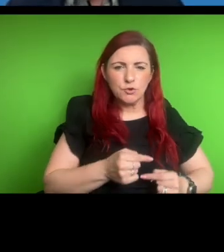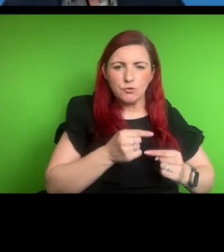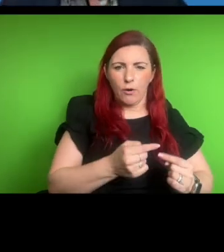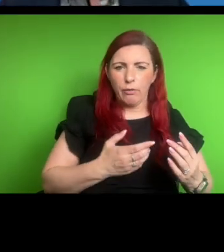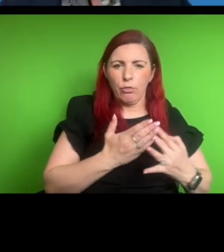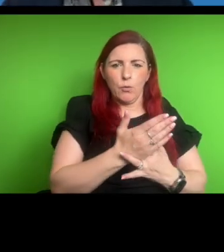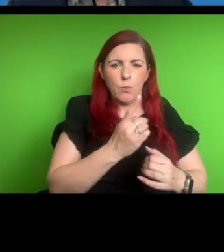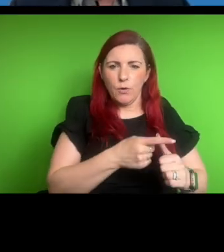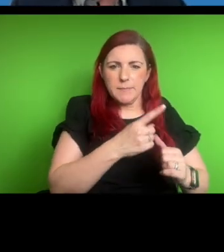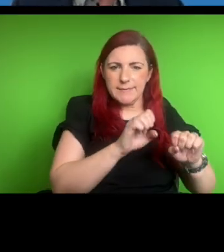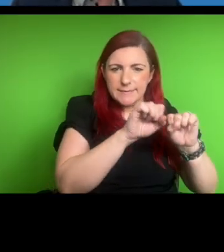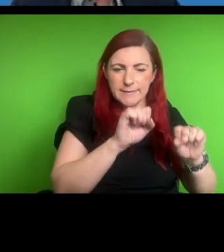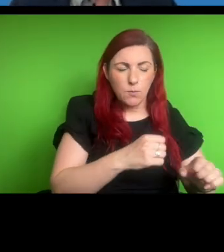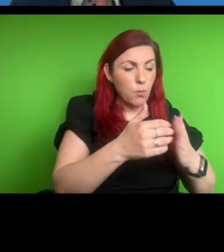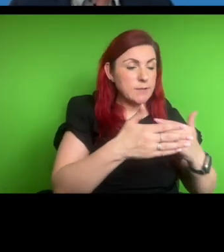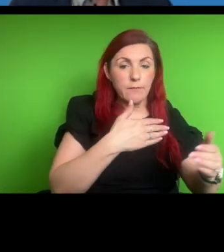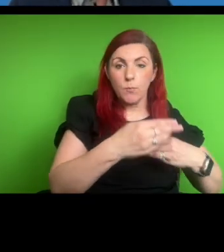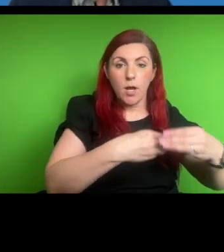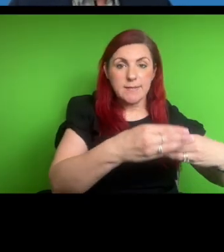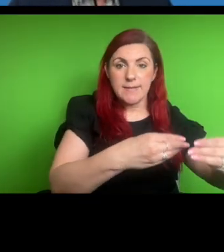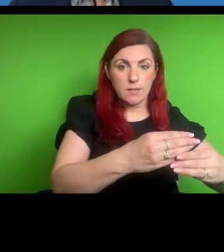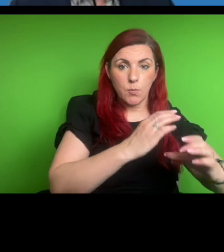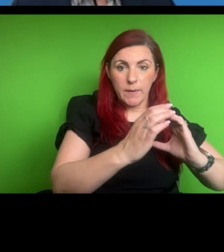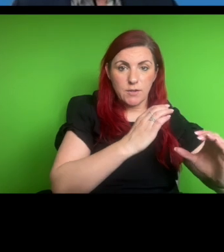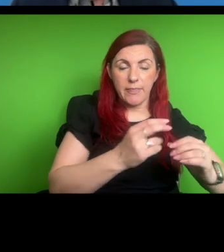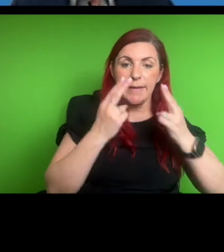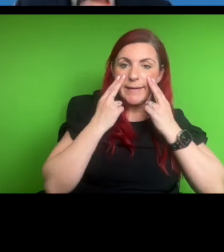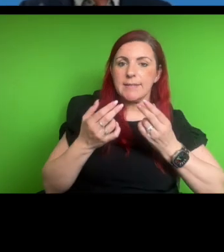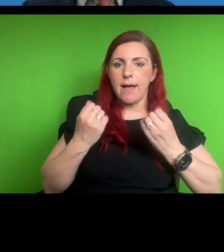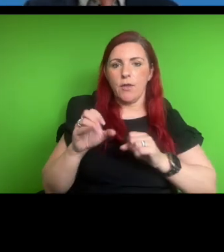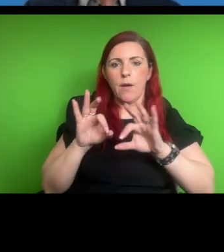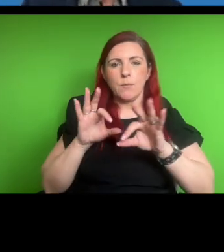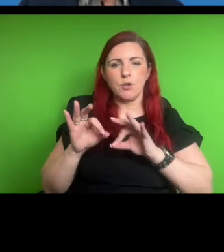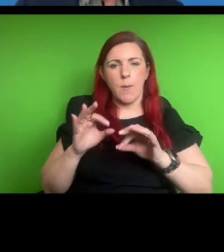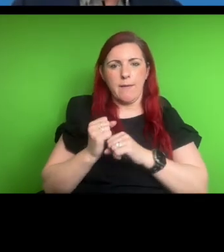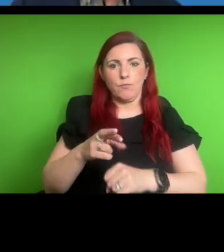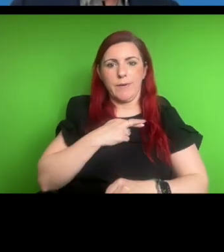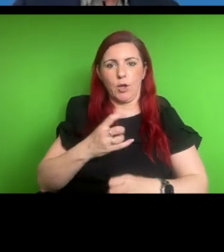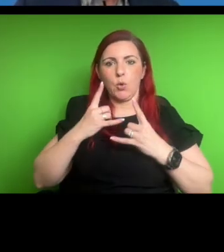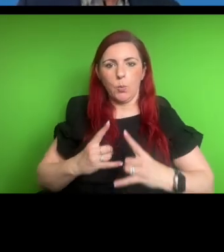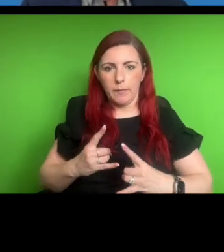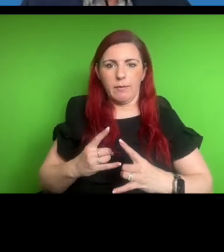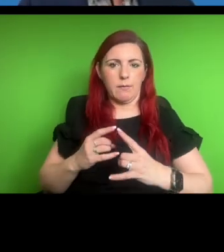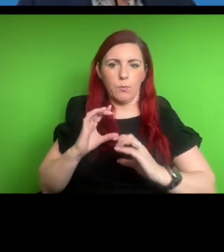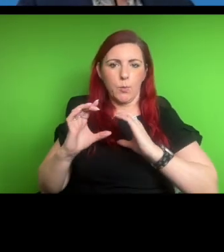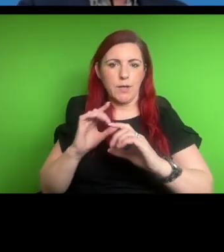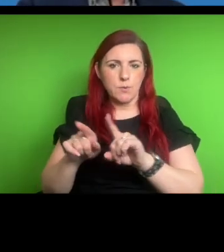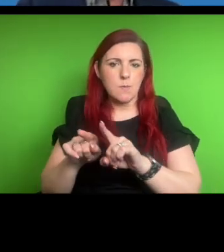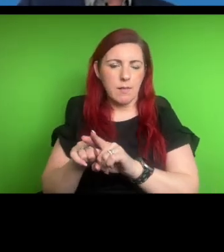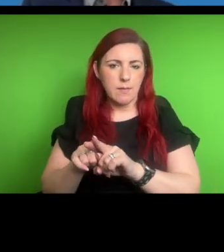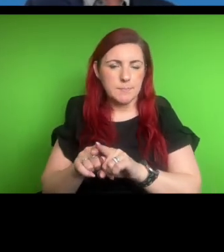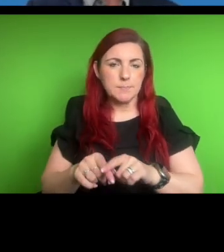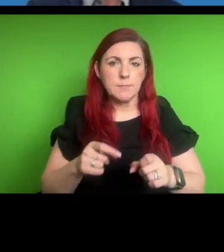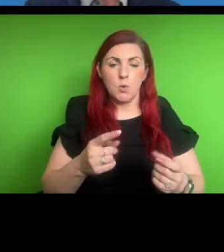that they're communicating with the business. So we welcome how the standard is attempting to address